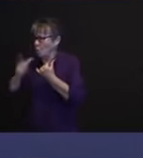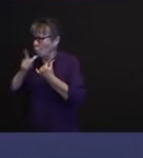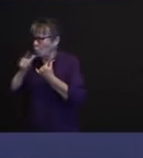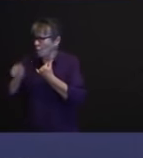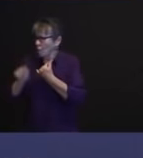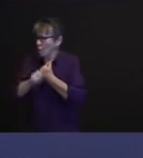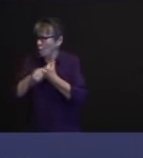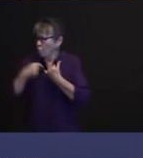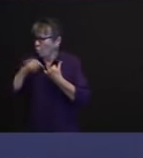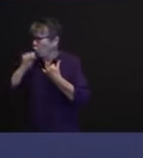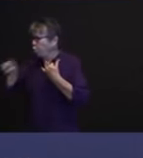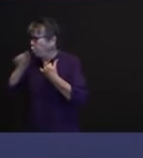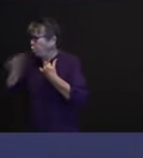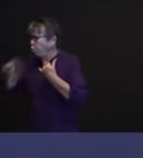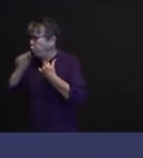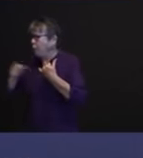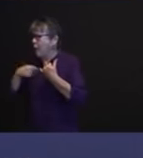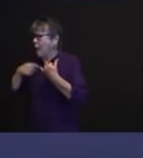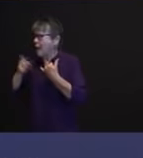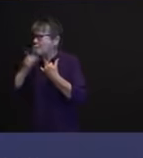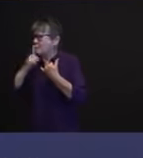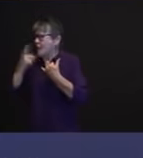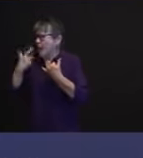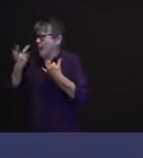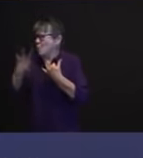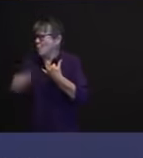questions. How much of a different, better